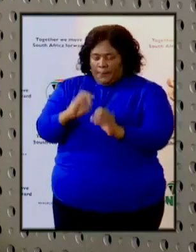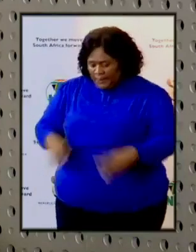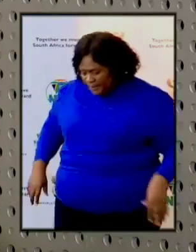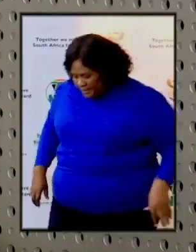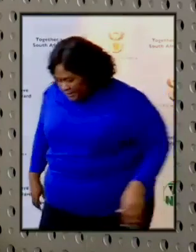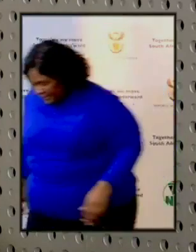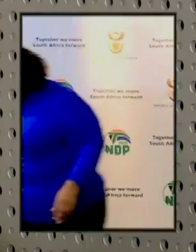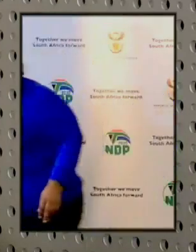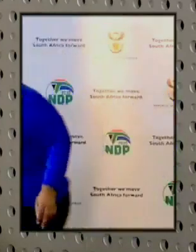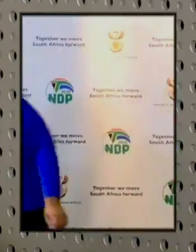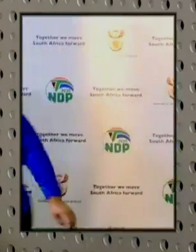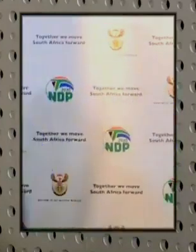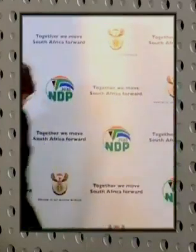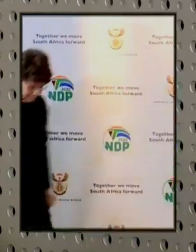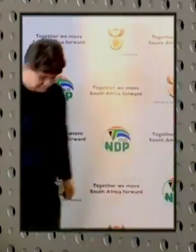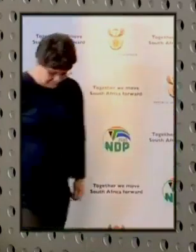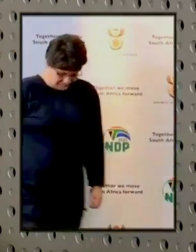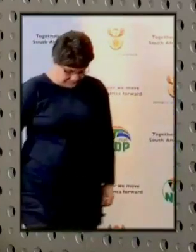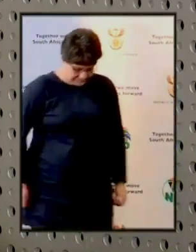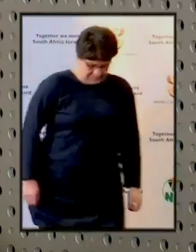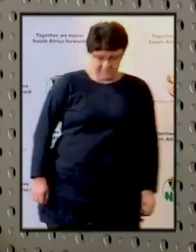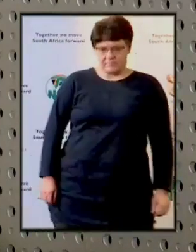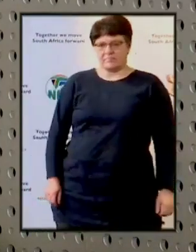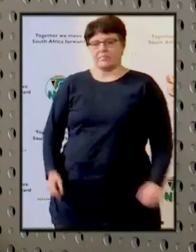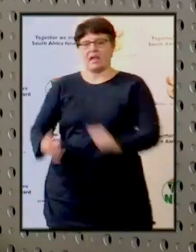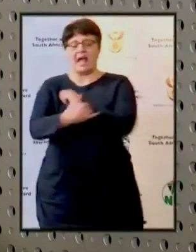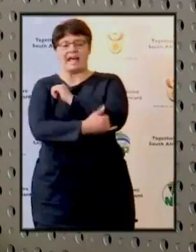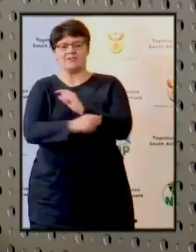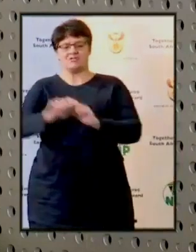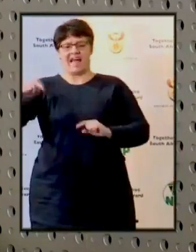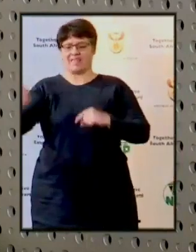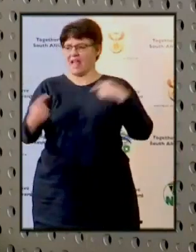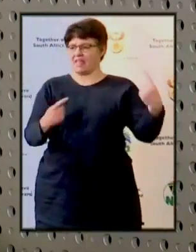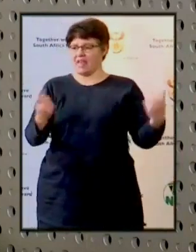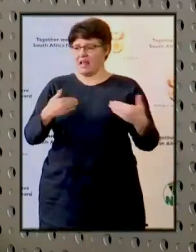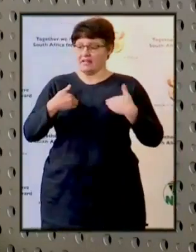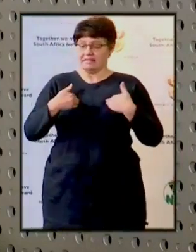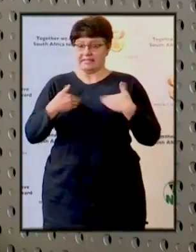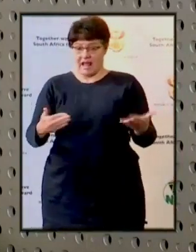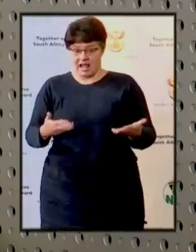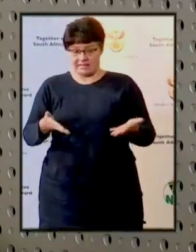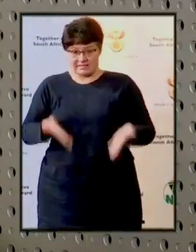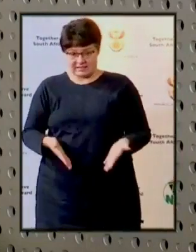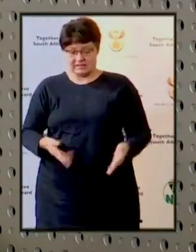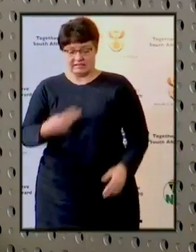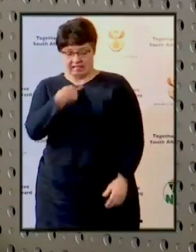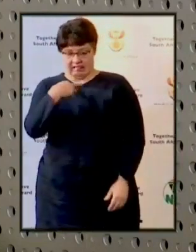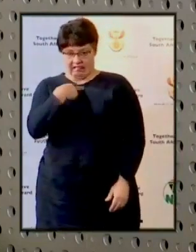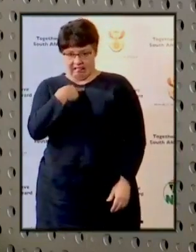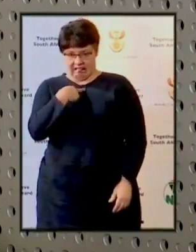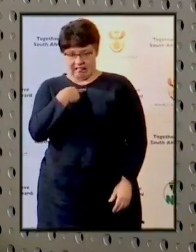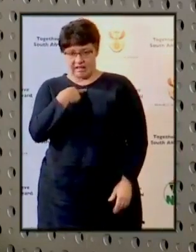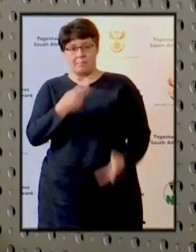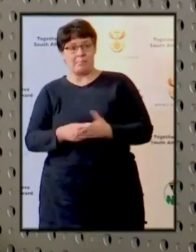And people who, citizens of other countries who were stuck here, who are stuck here during the